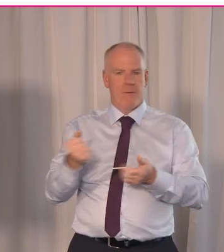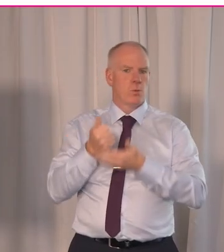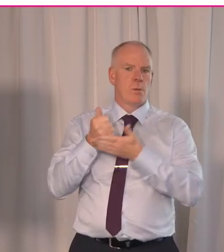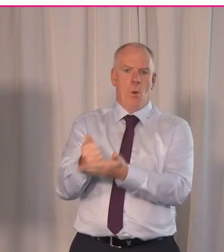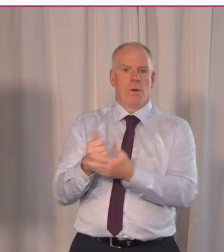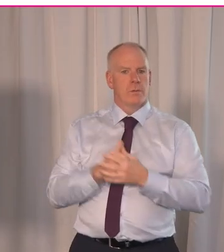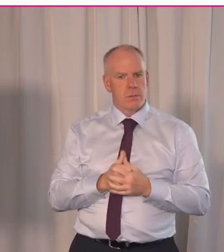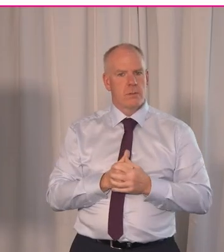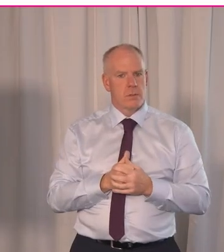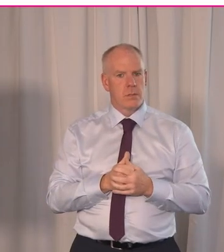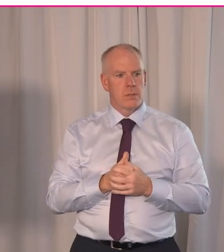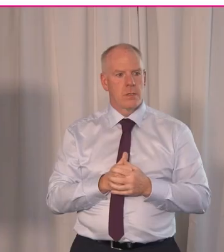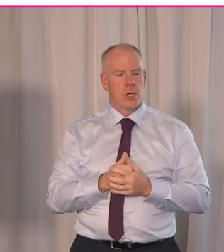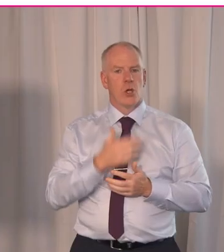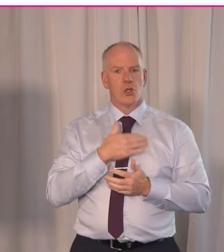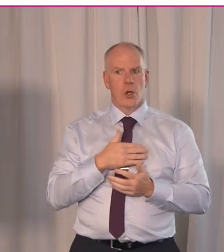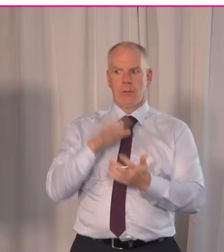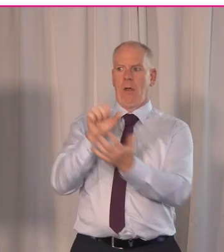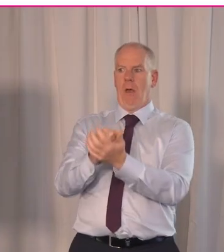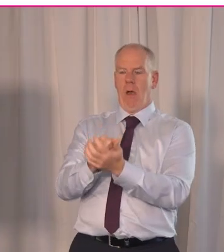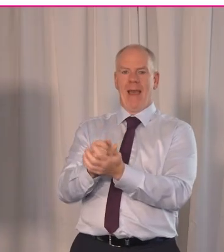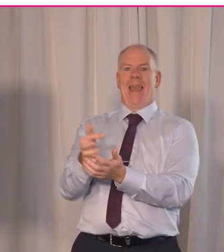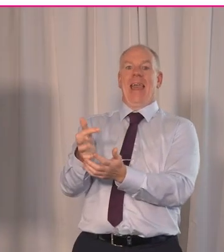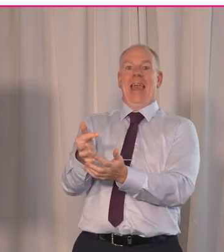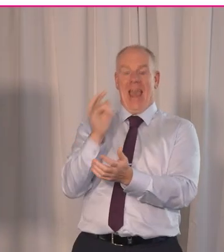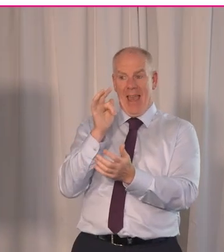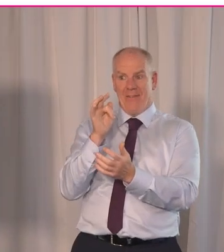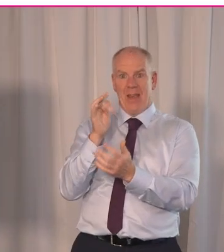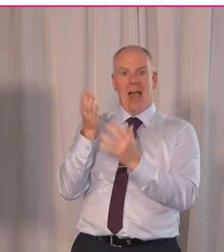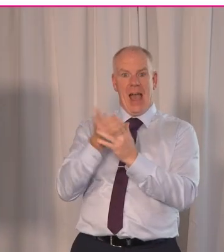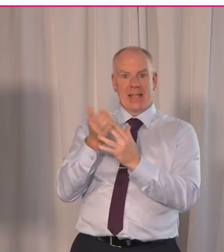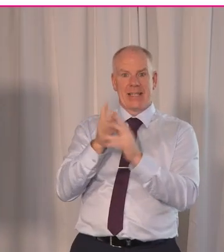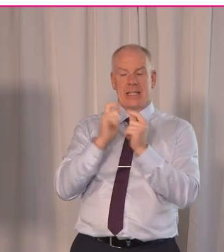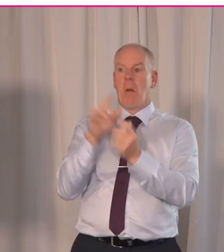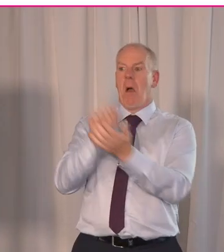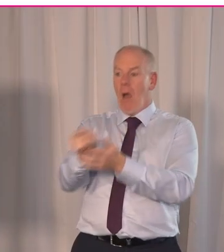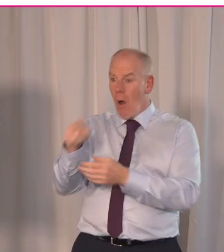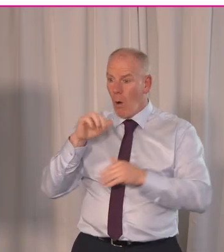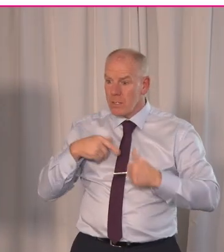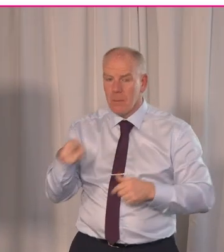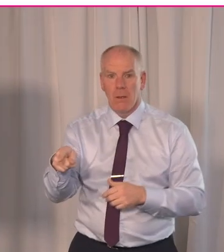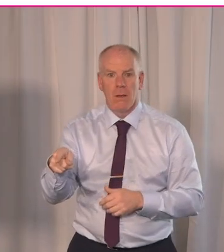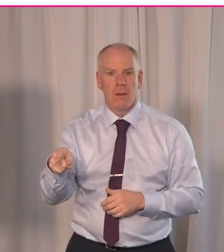all, and that you're only picked up by mistake if you're accessing another team.